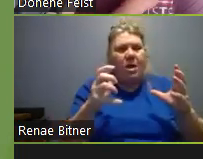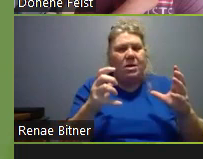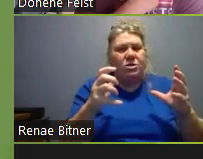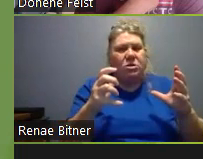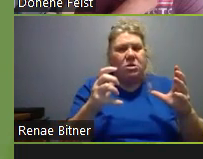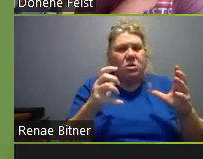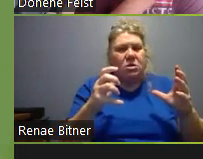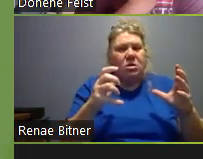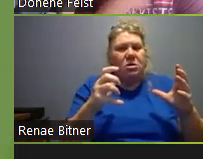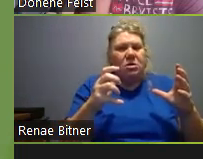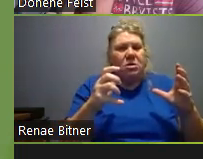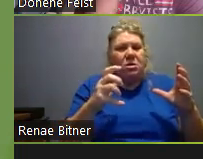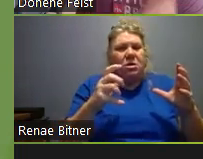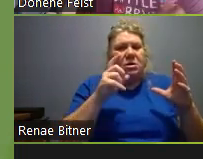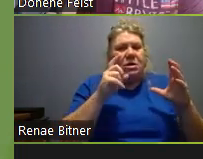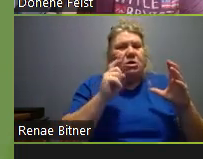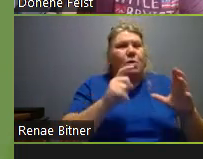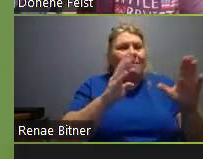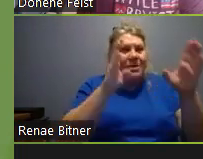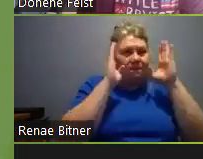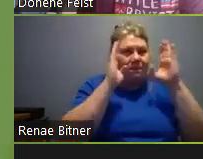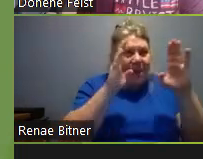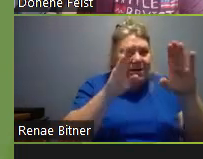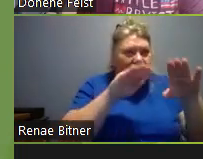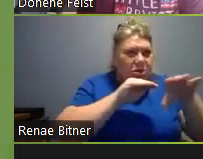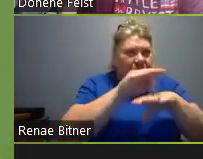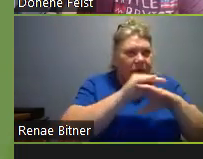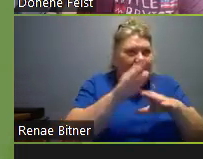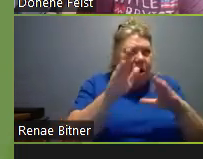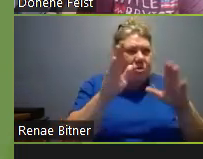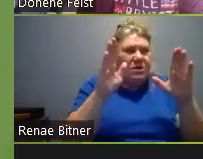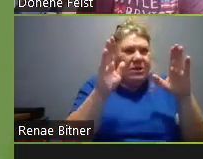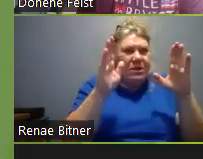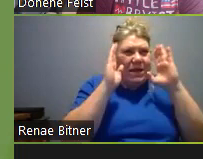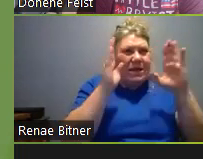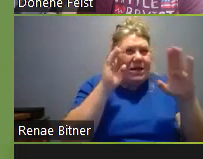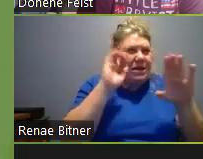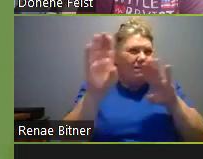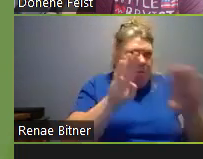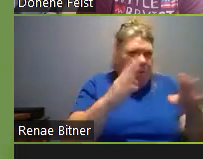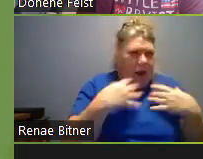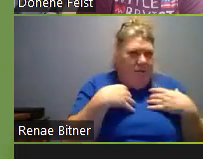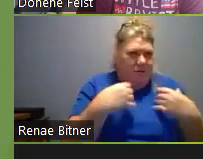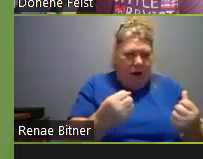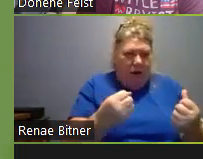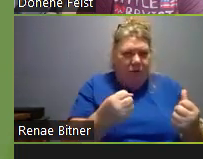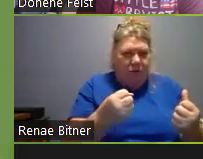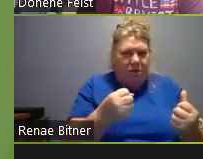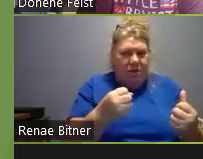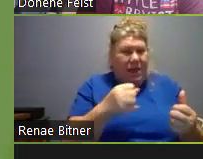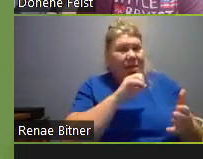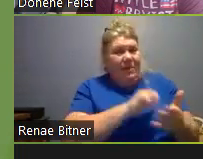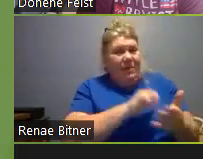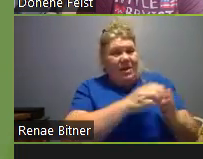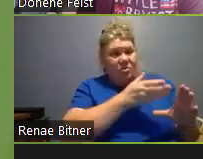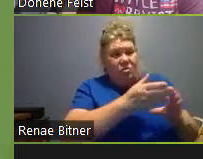to counseling and listening for behavioral health type things, that was the